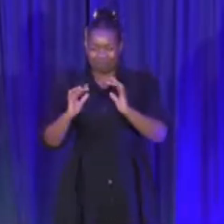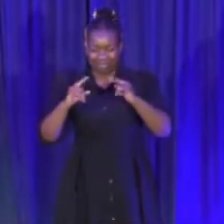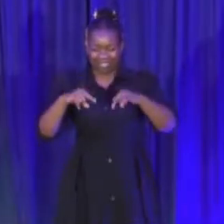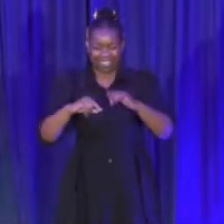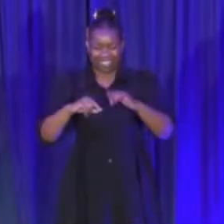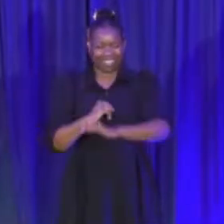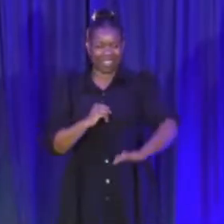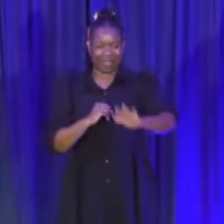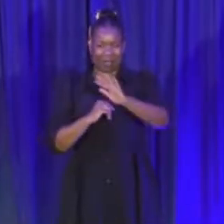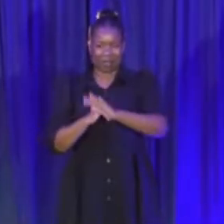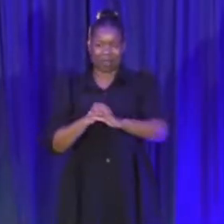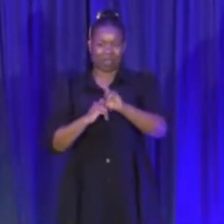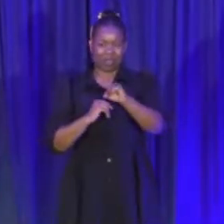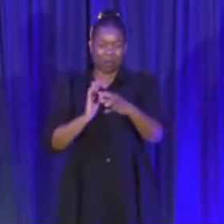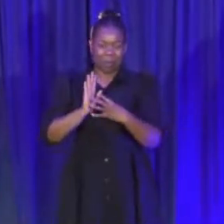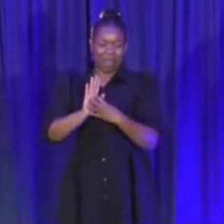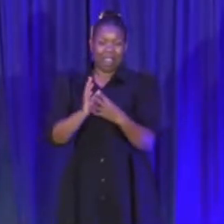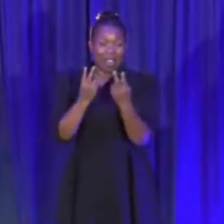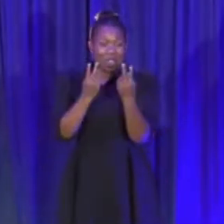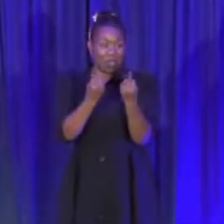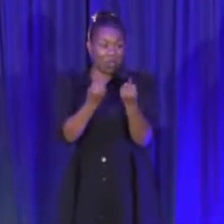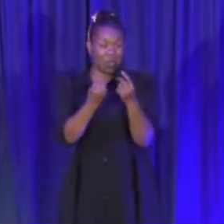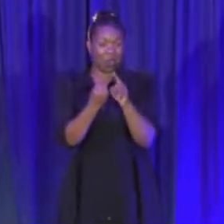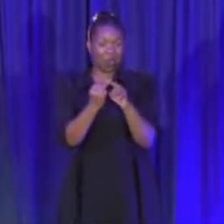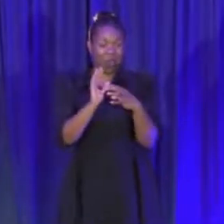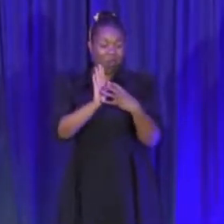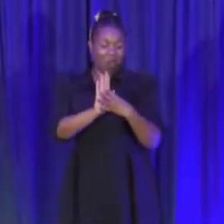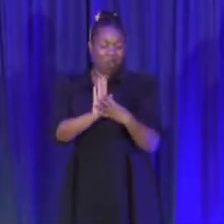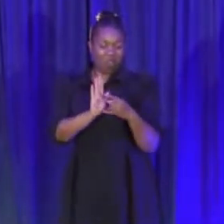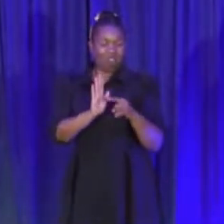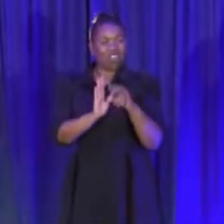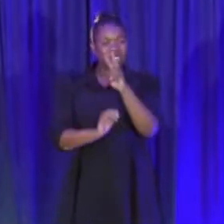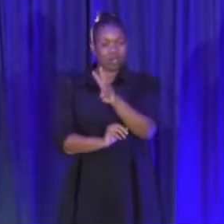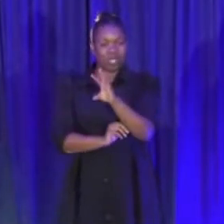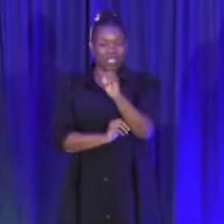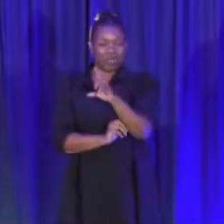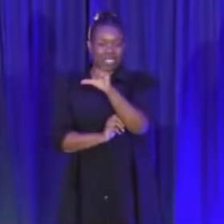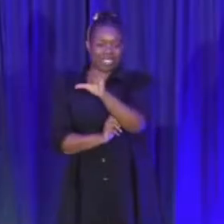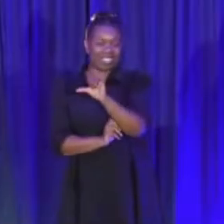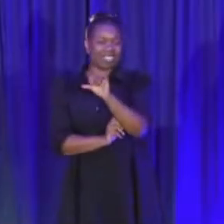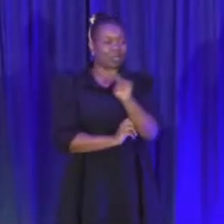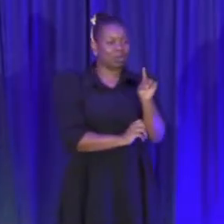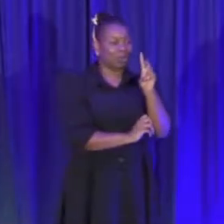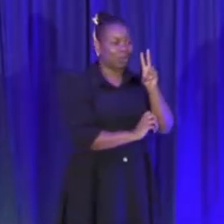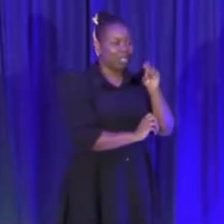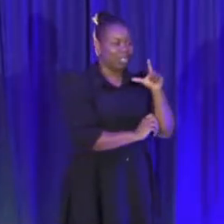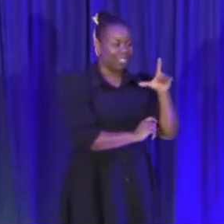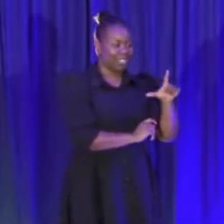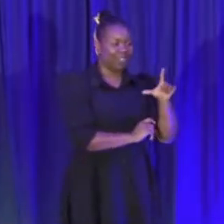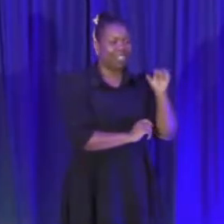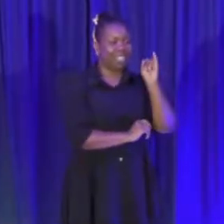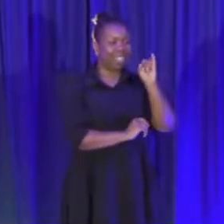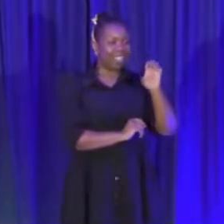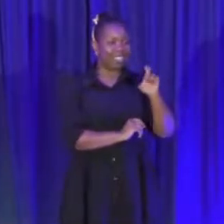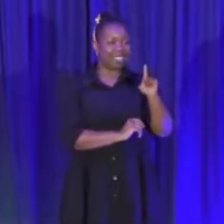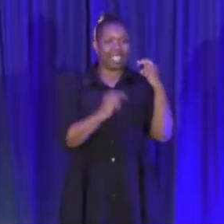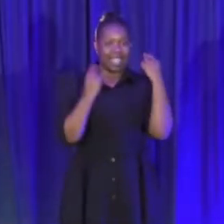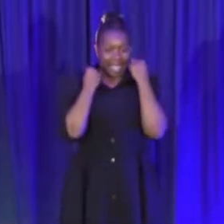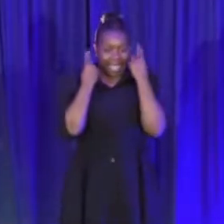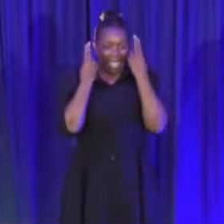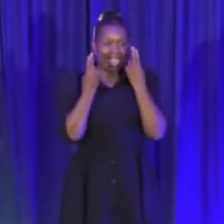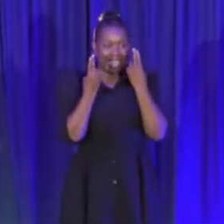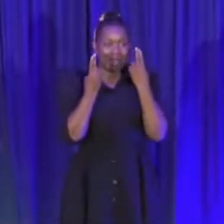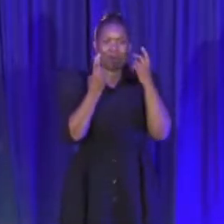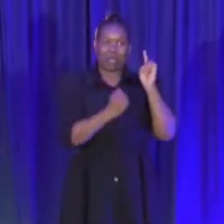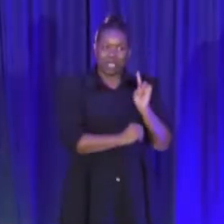to view the brand new local government elections 2026-2027 IEC logo. Get up, show up,